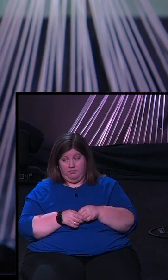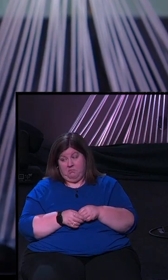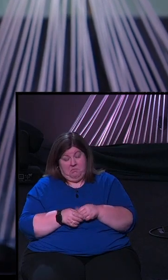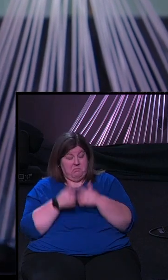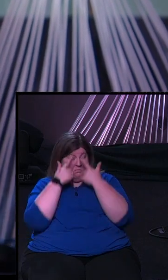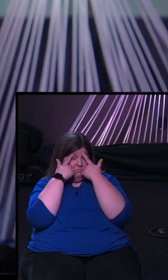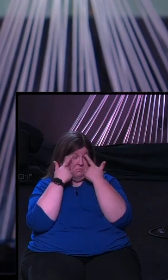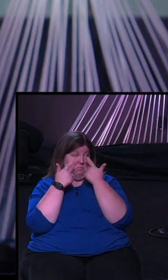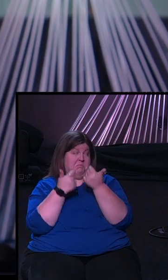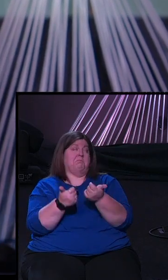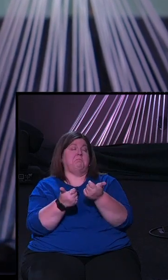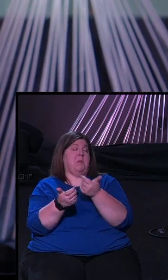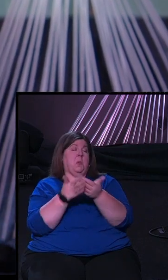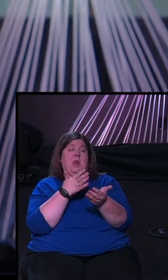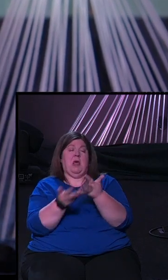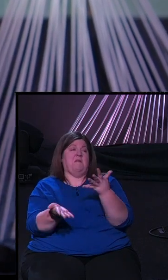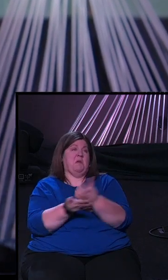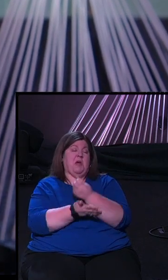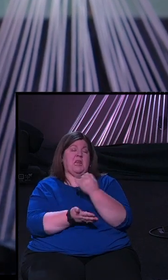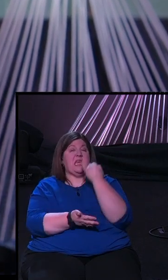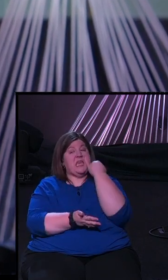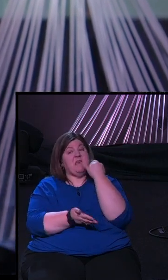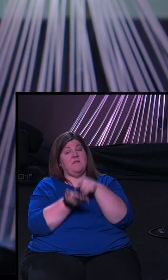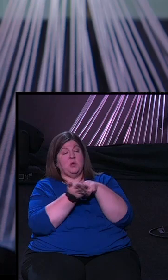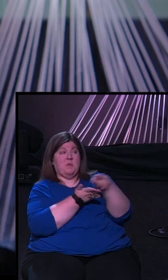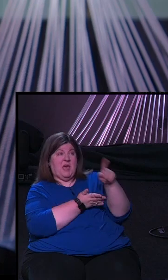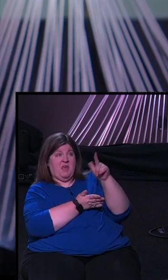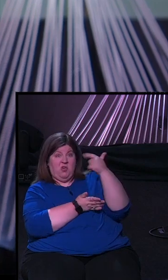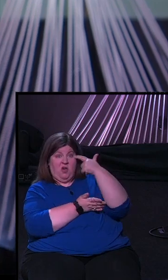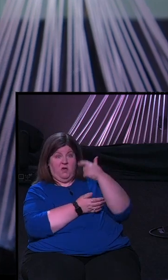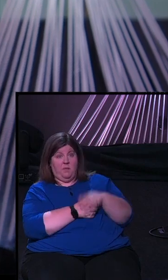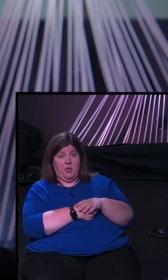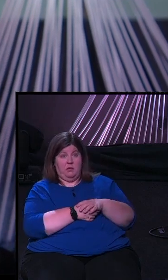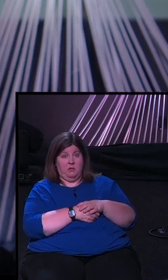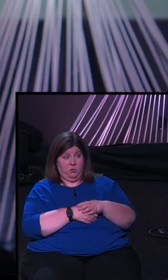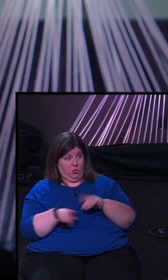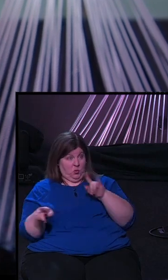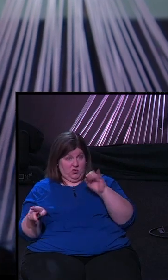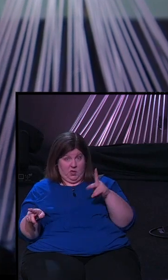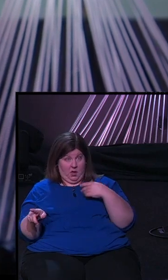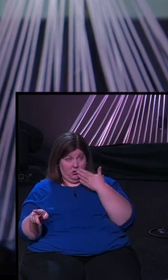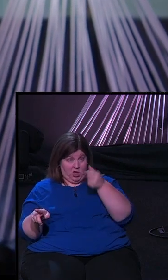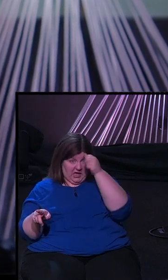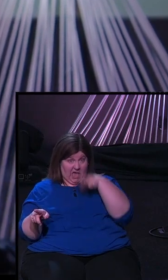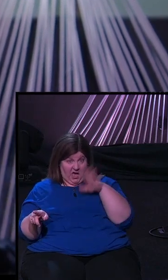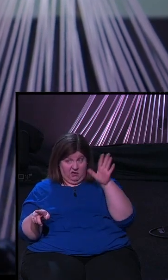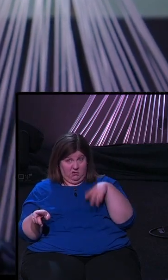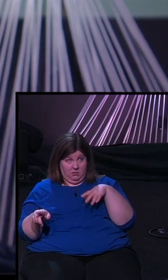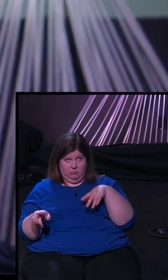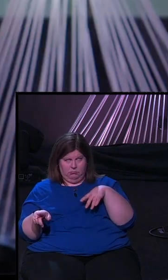whatever you want to get whatever you want as long as you pay us. How many of you like Zach right now? Not a